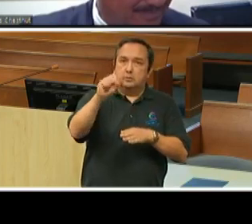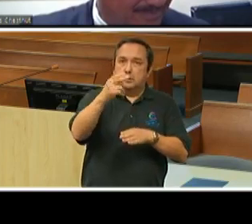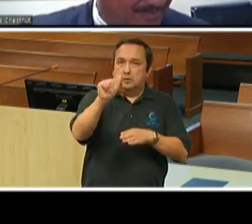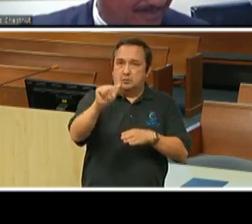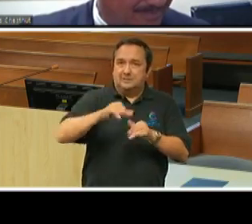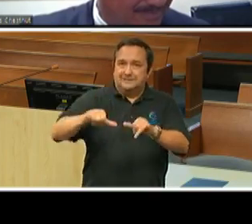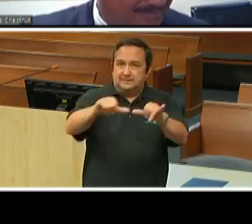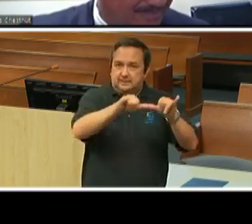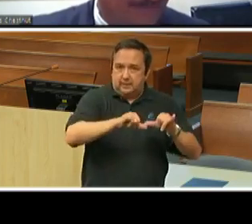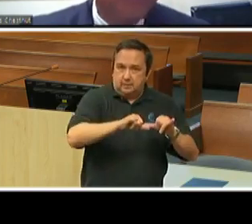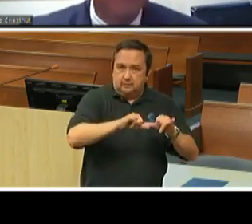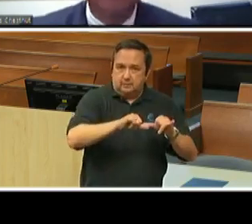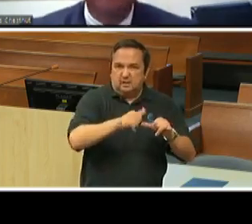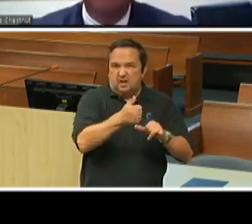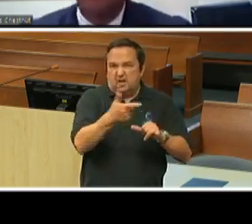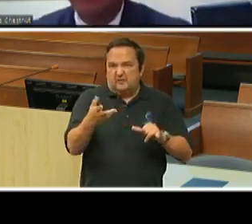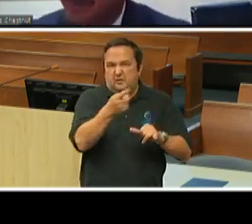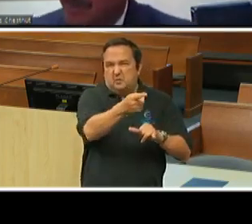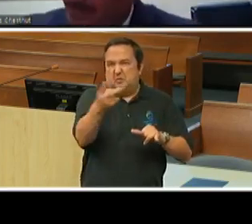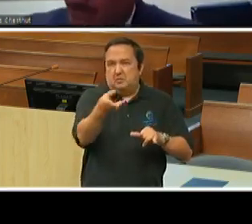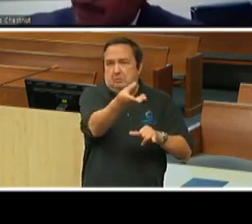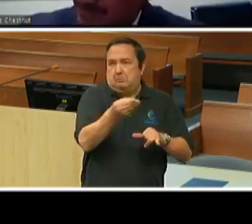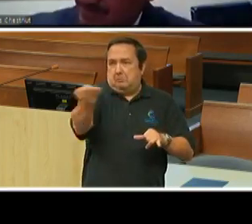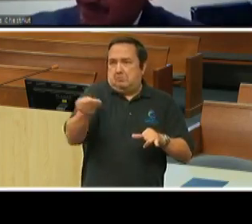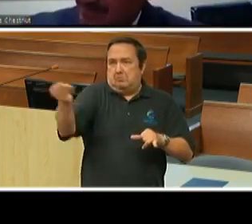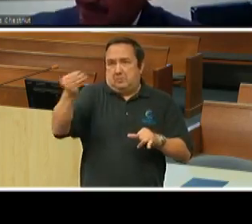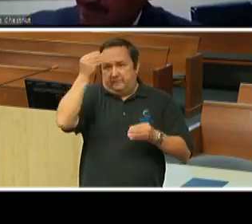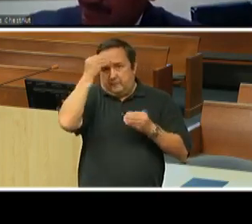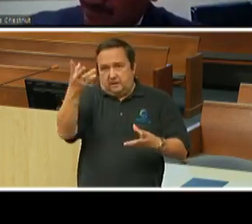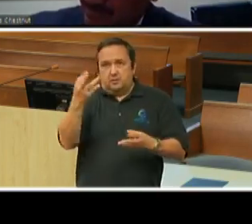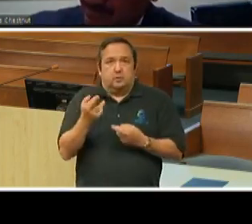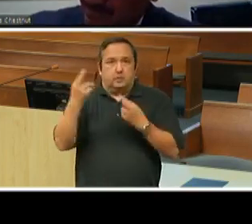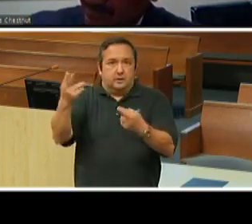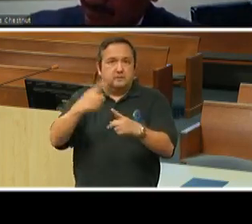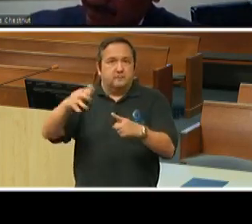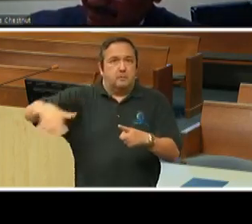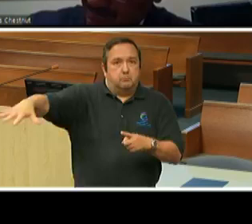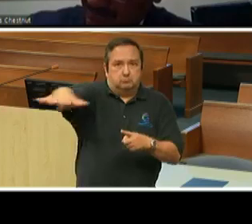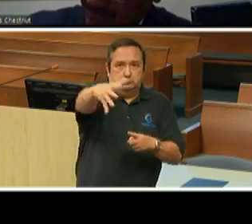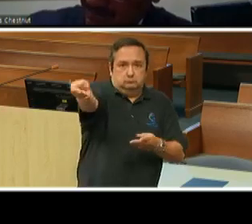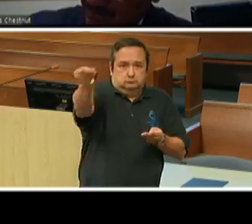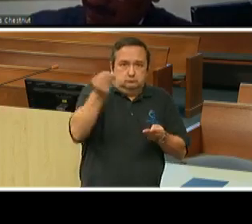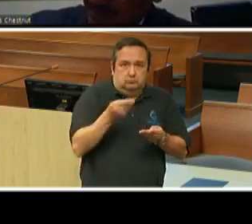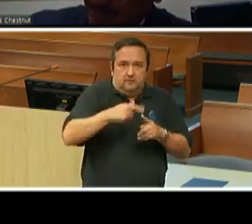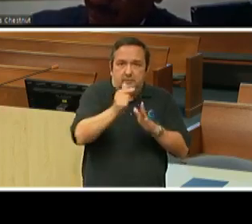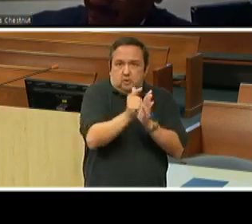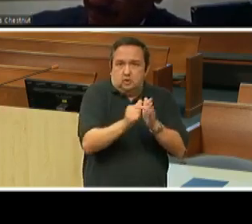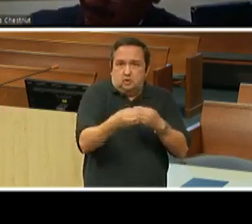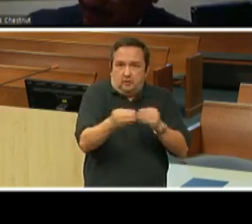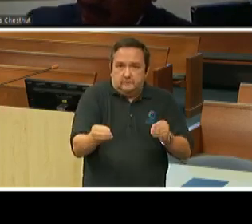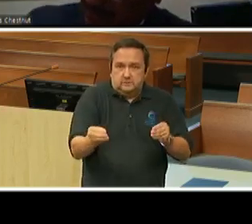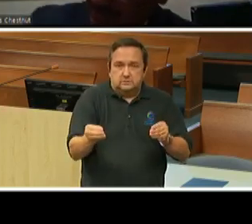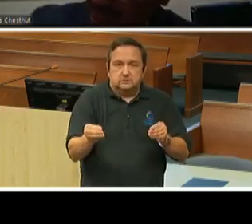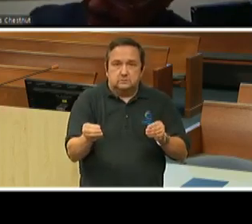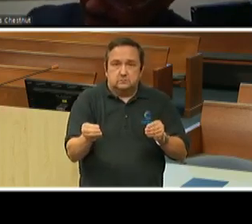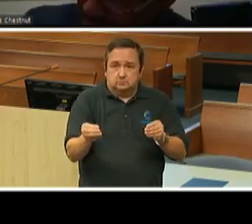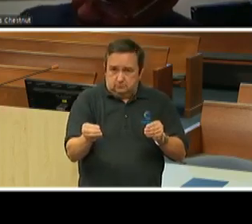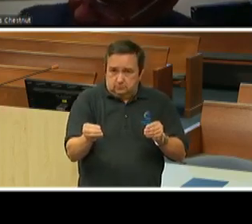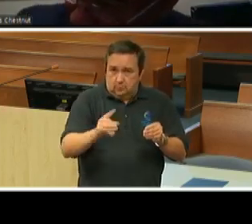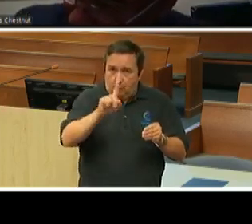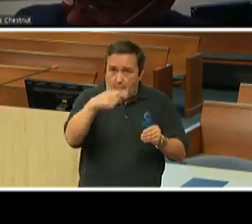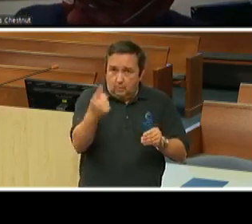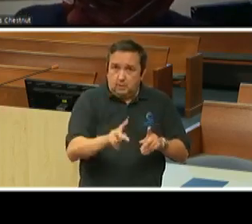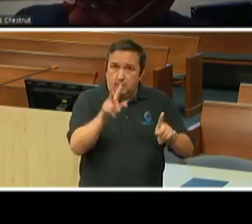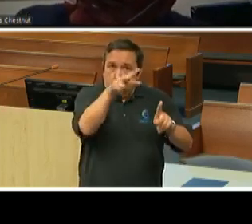the couple, two or three additional recommendations coming from the attorney's office. Is that only going